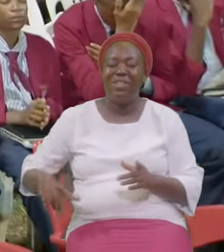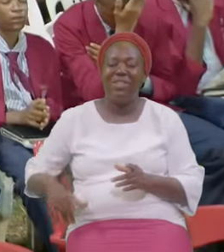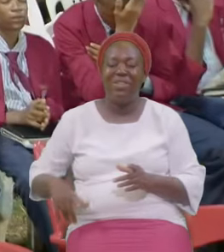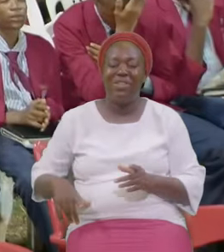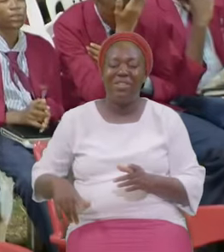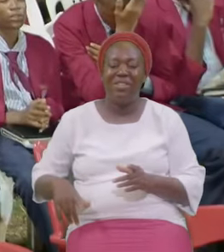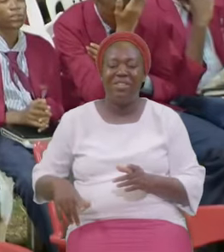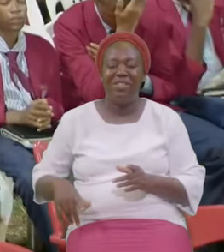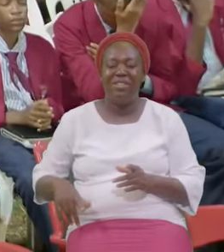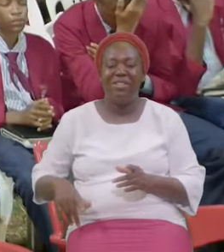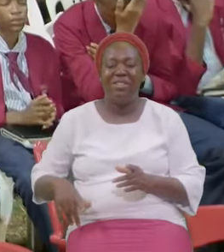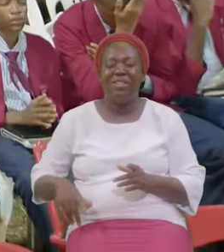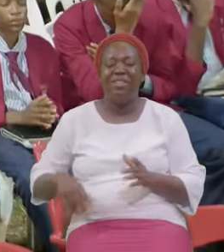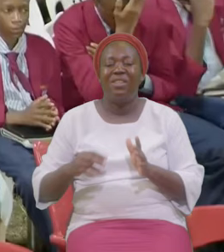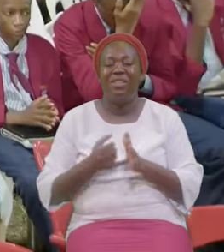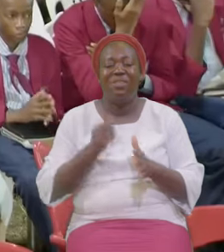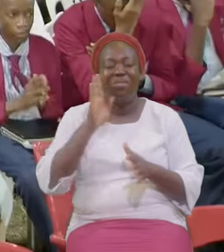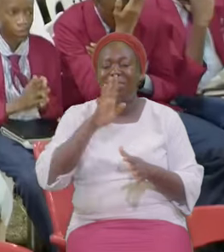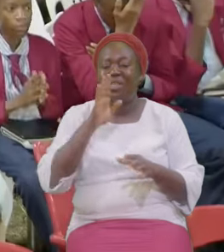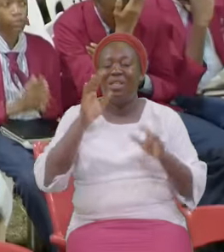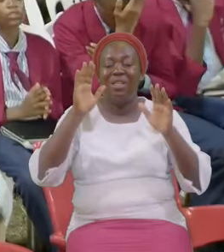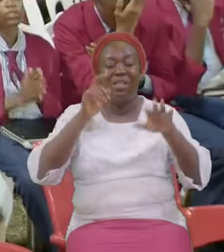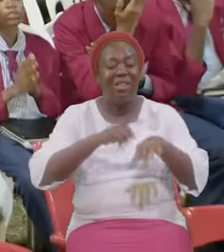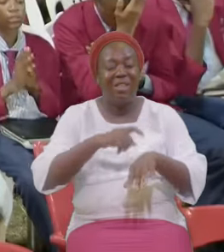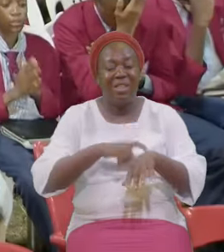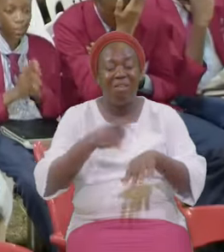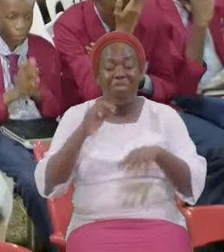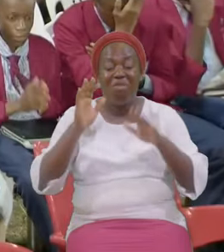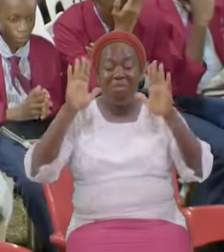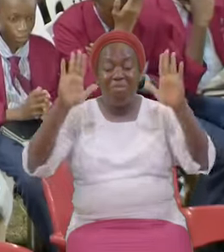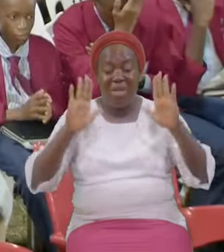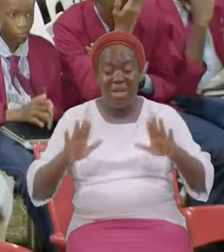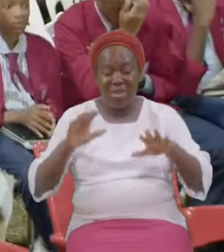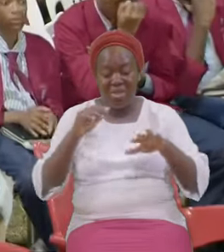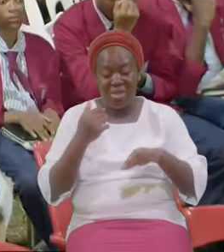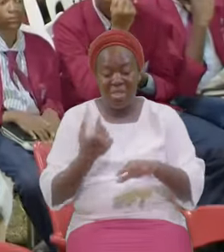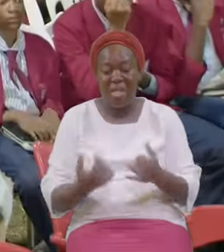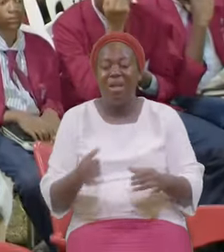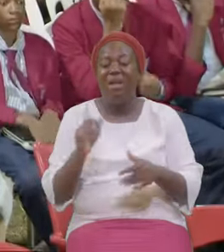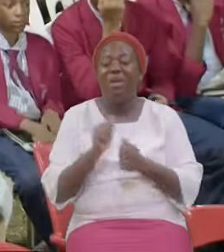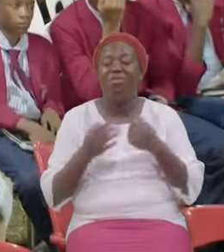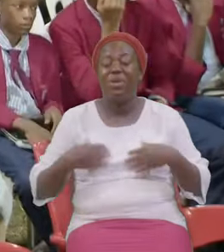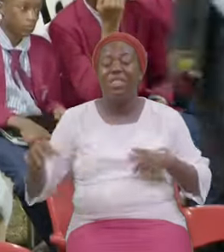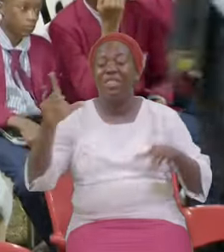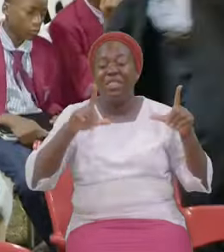It's going to be a time of miracles tonight. Everybody shout miracles. It will happen here